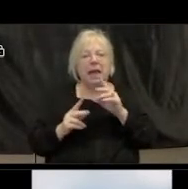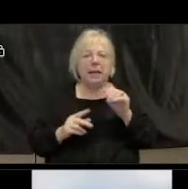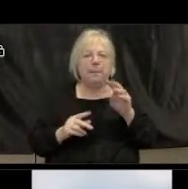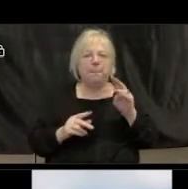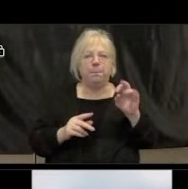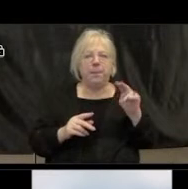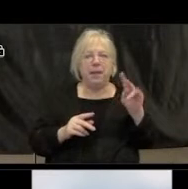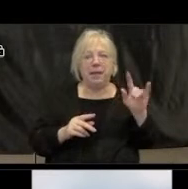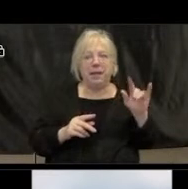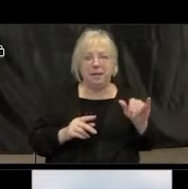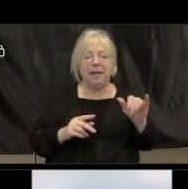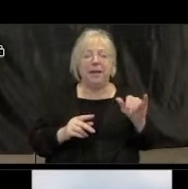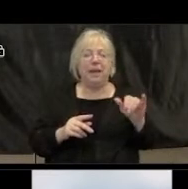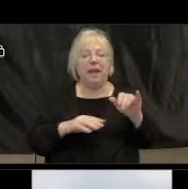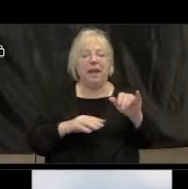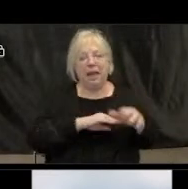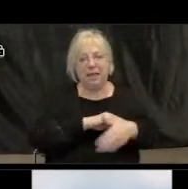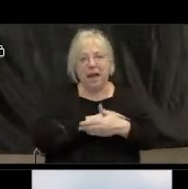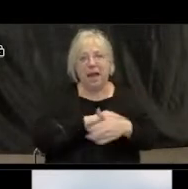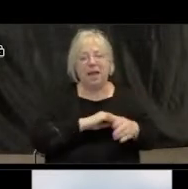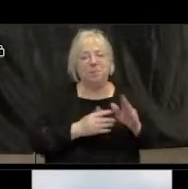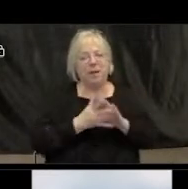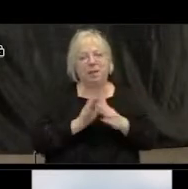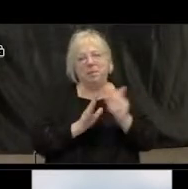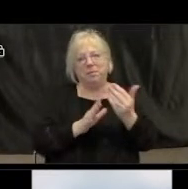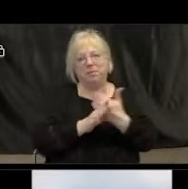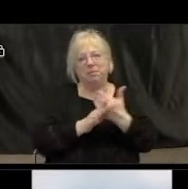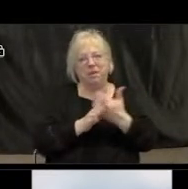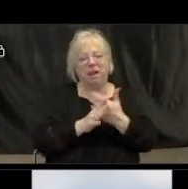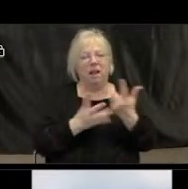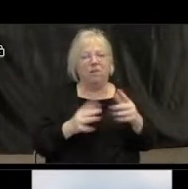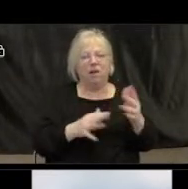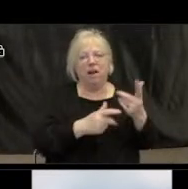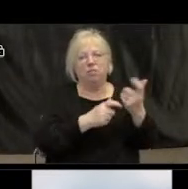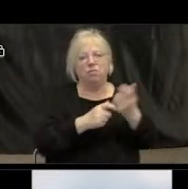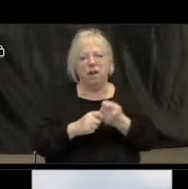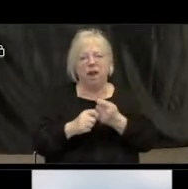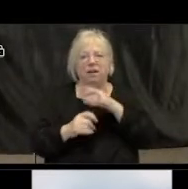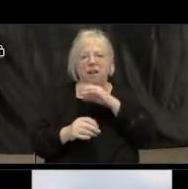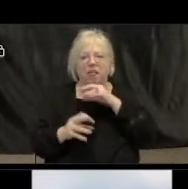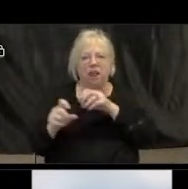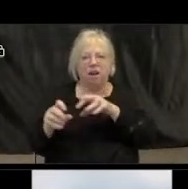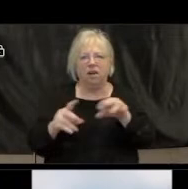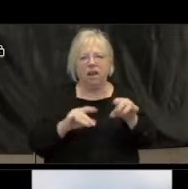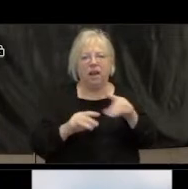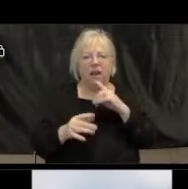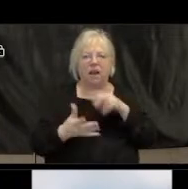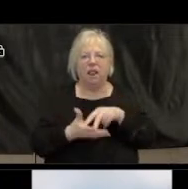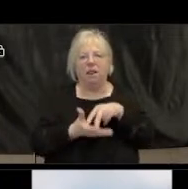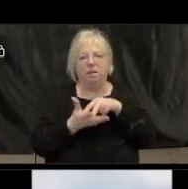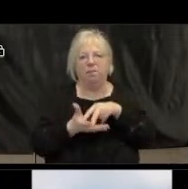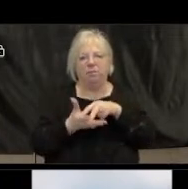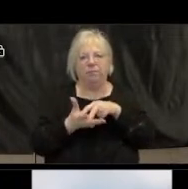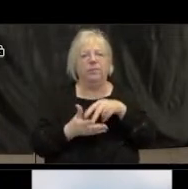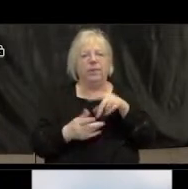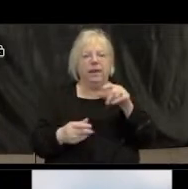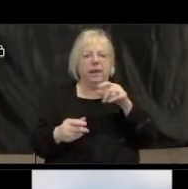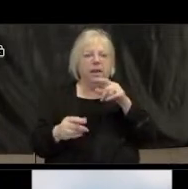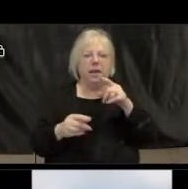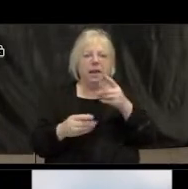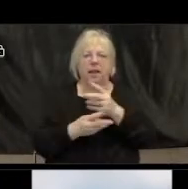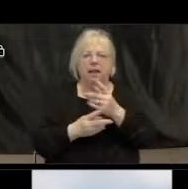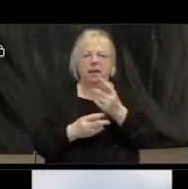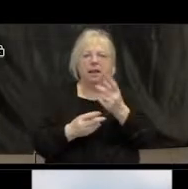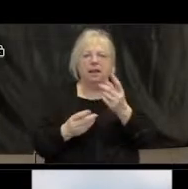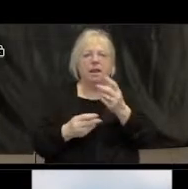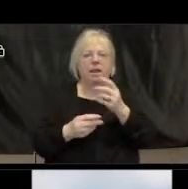it is an attractive nuisance which has already attracted loitering and littering. It needs to be inaccessible after hours when there are